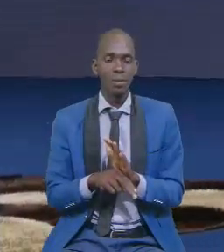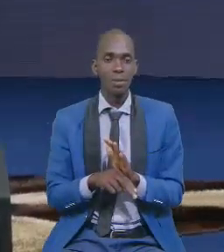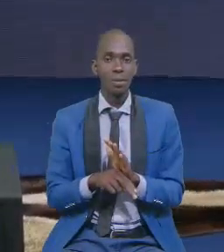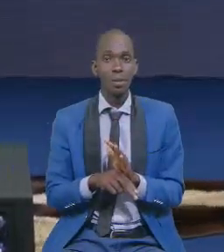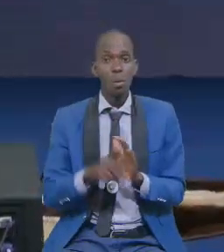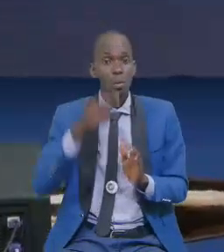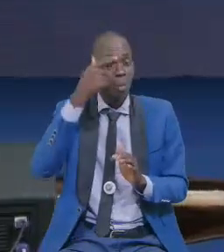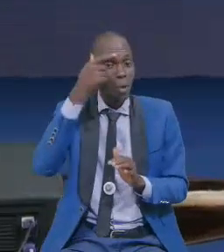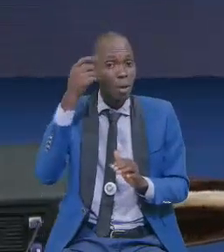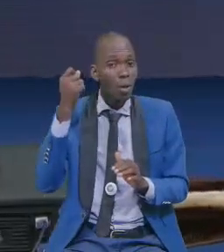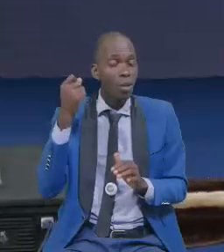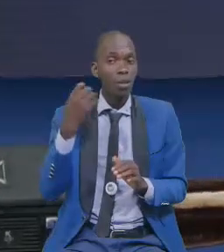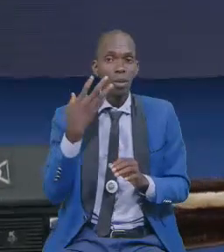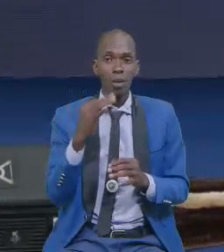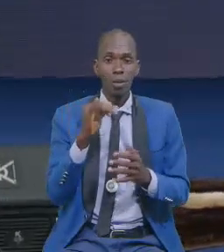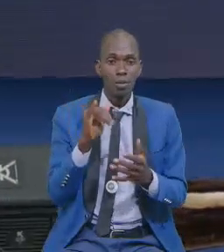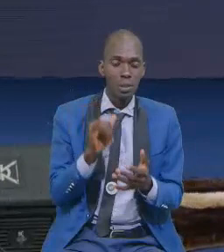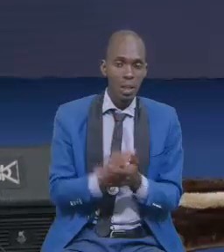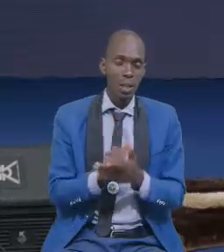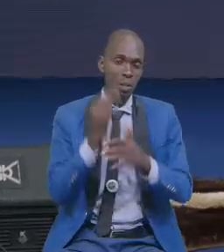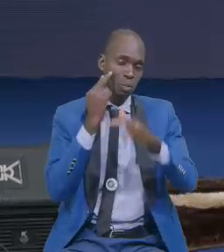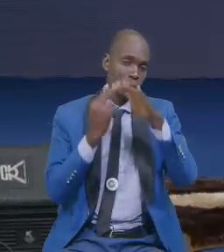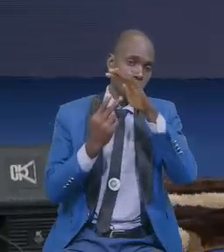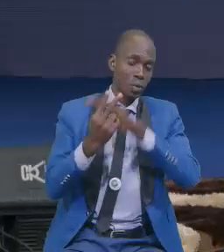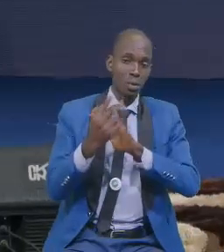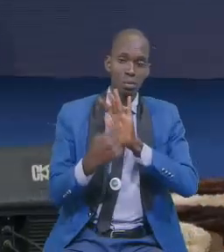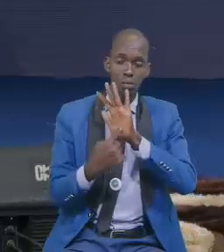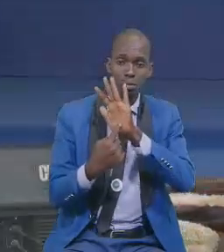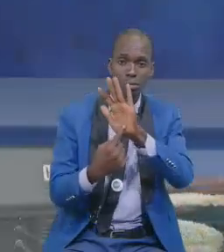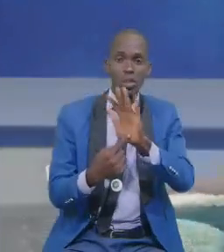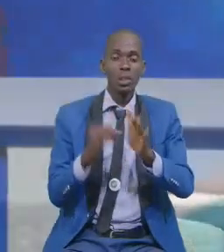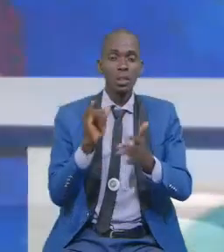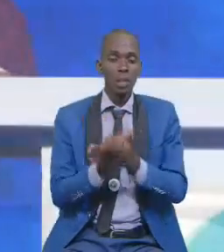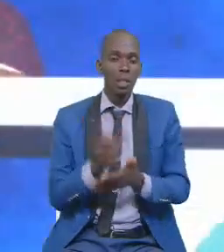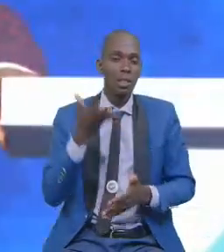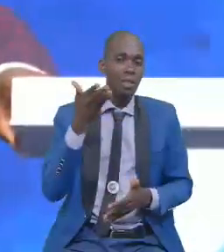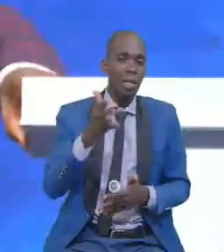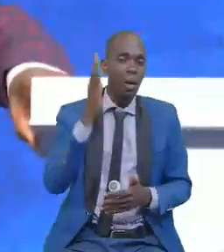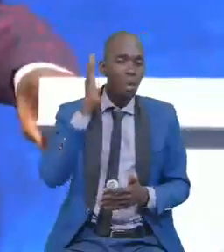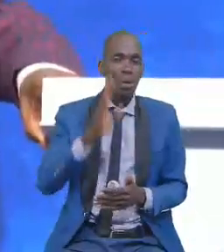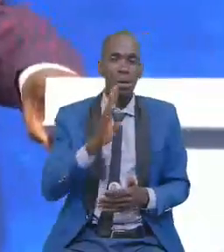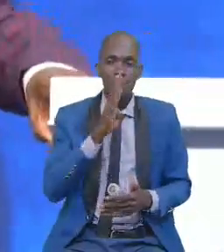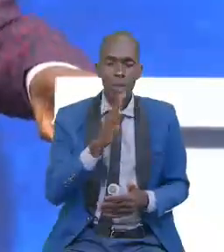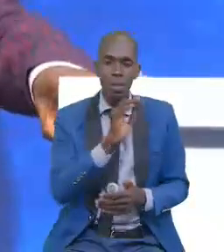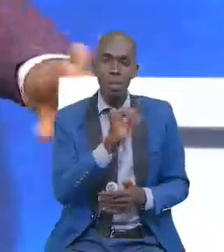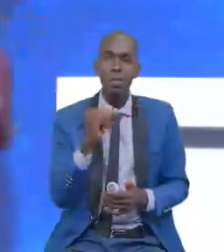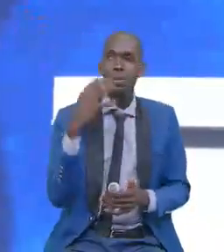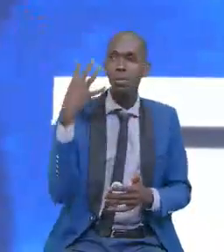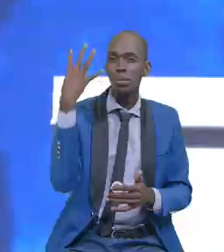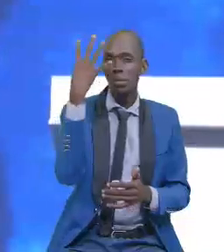Because of that predicted revelation, that there will be that glorious